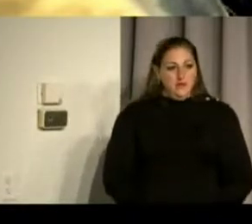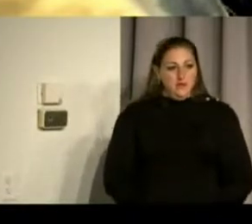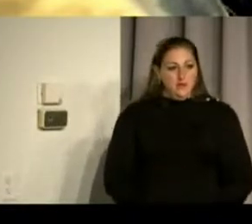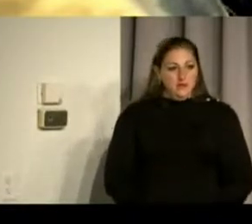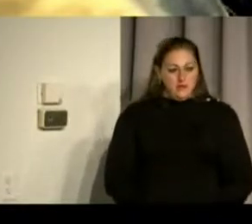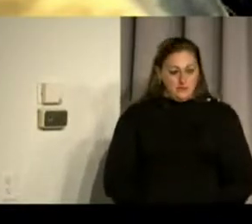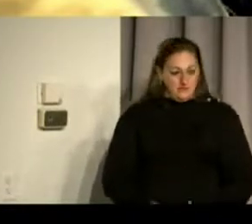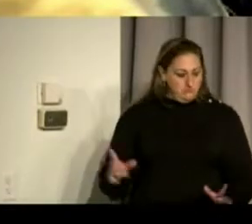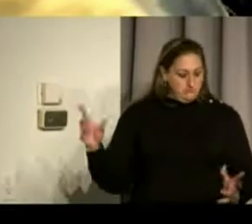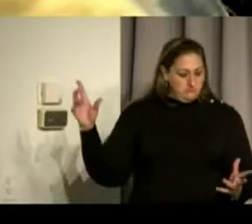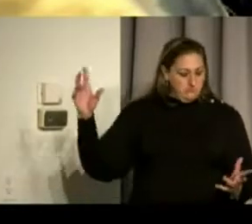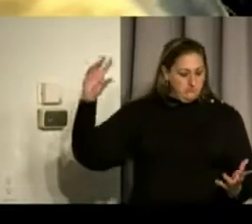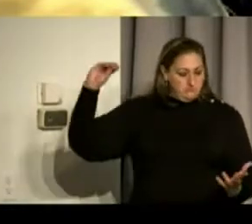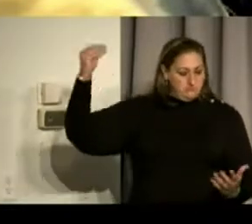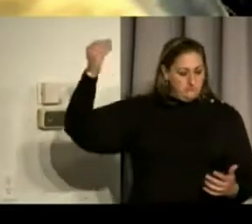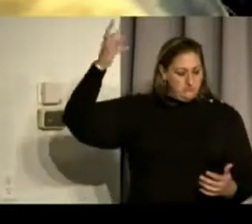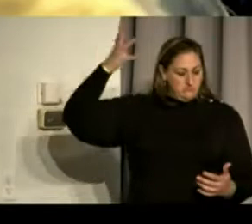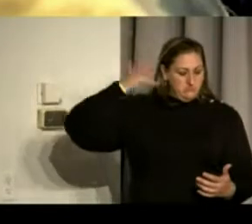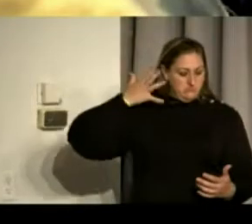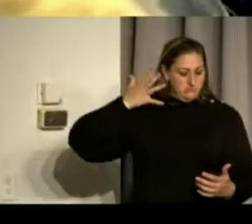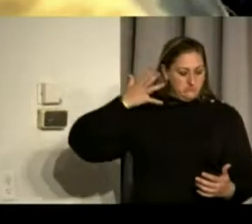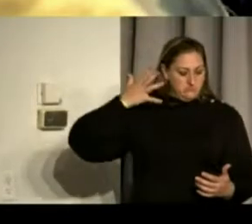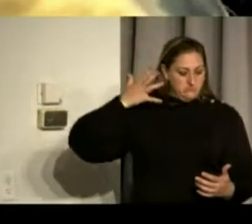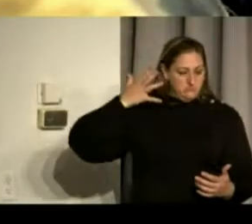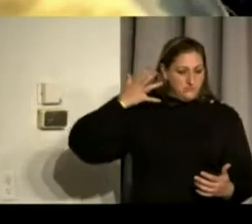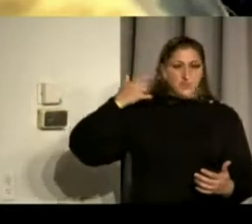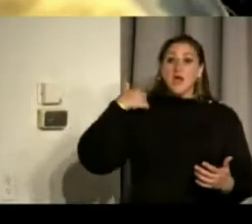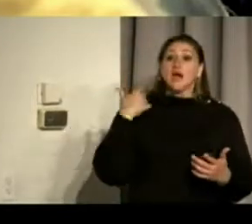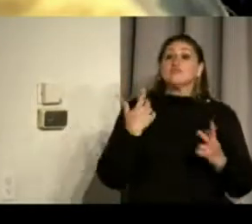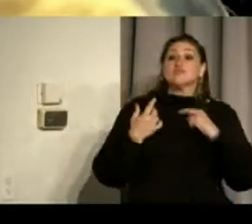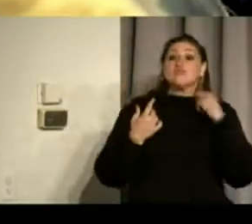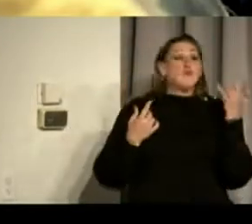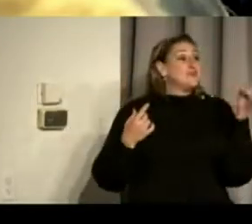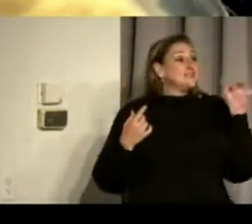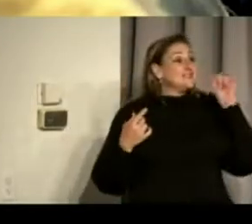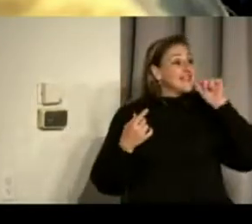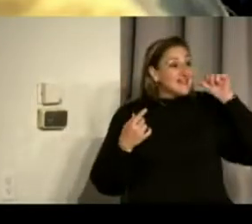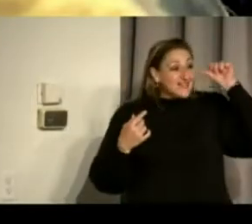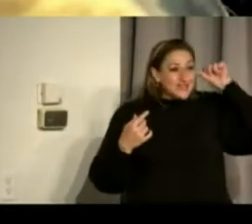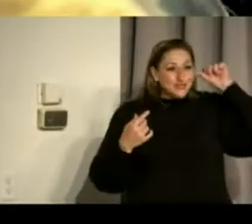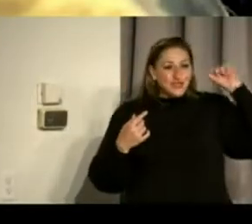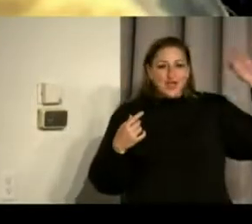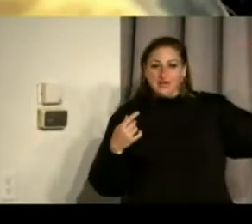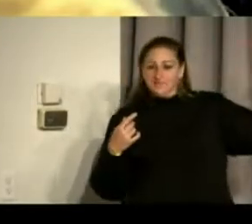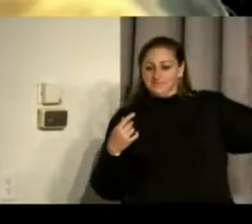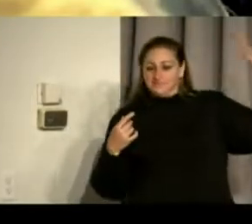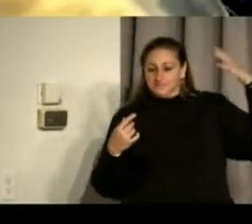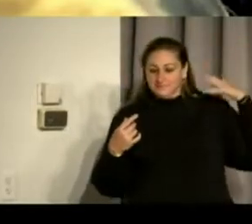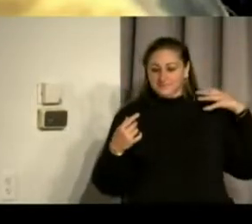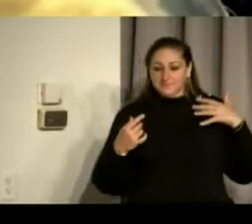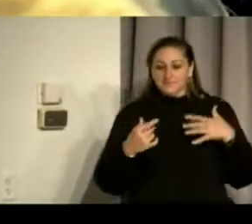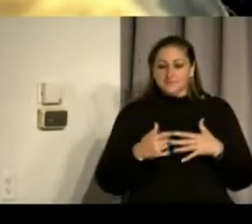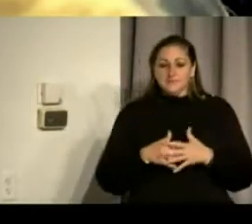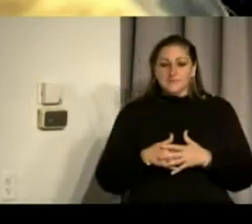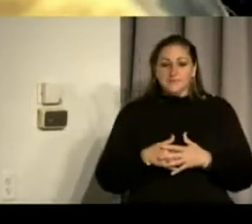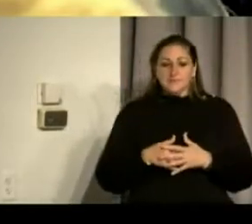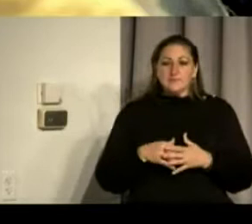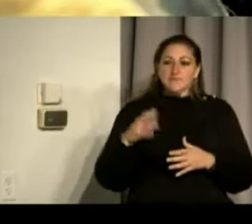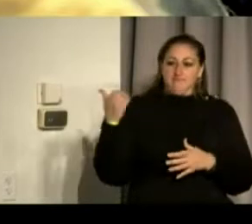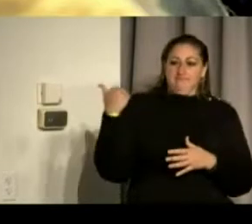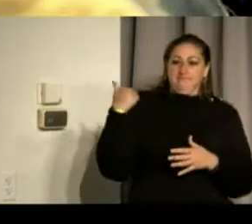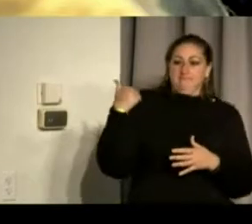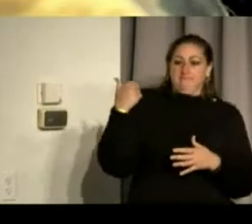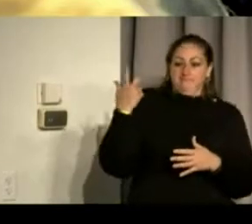a voice came to me, just like yesterday. A voice said, "Stand up." But that voice said to